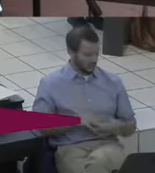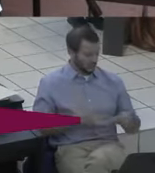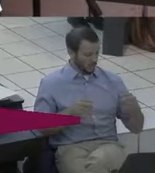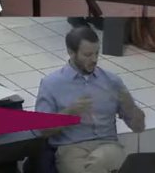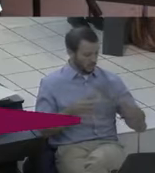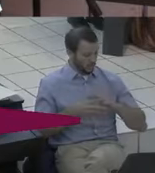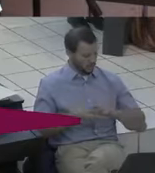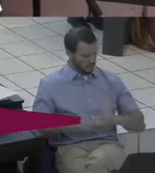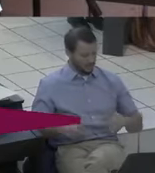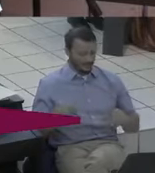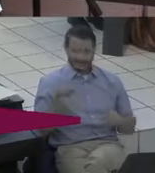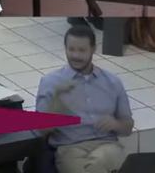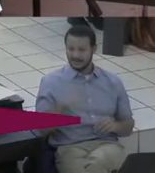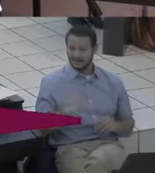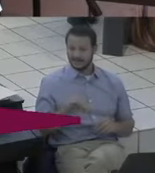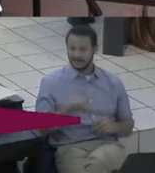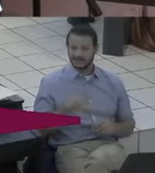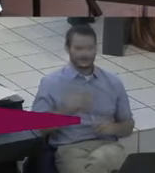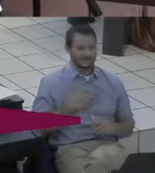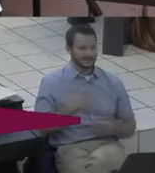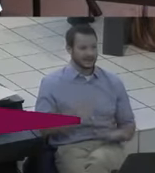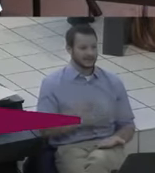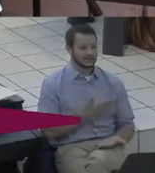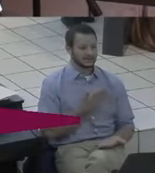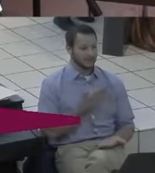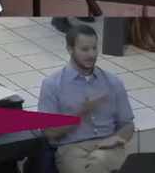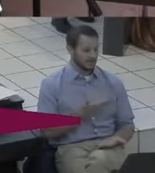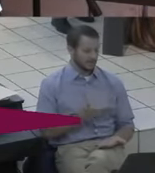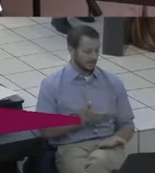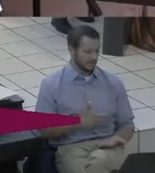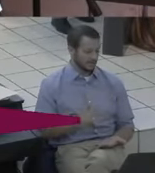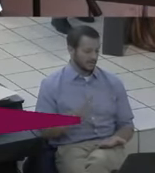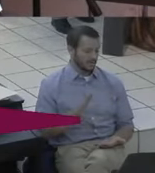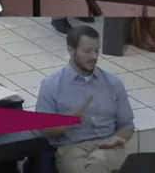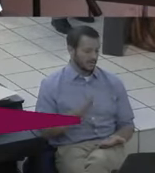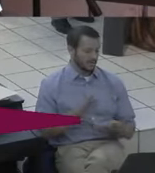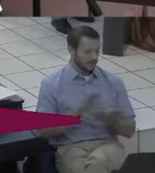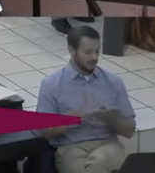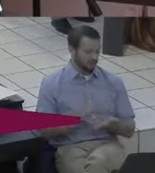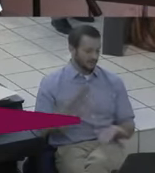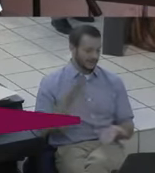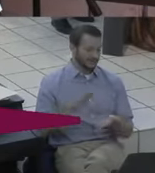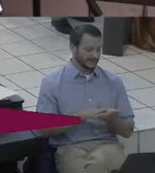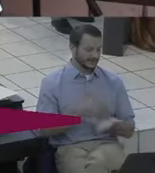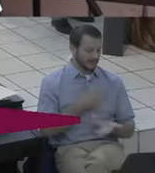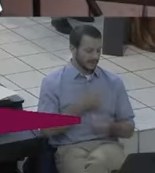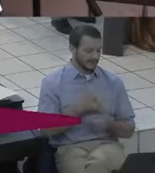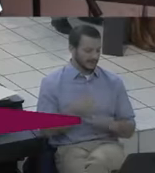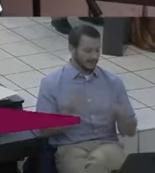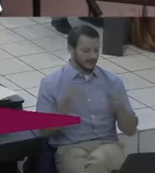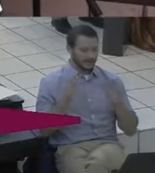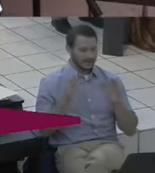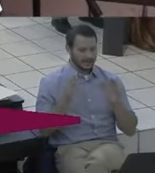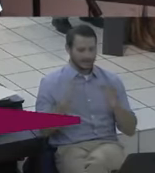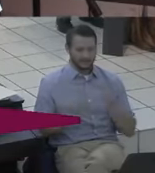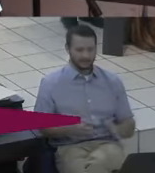my story, this is my song, praising my